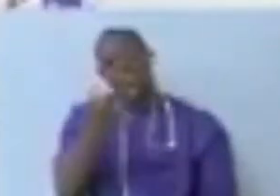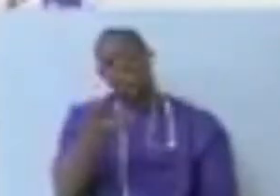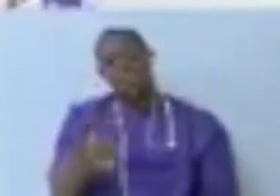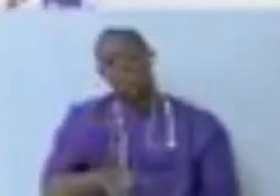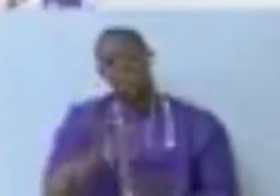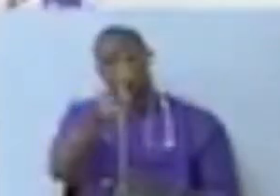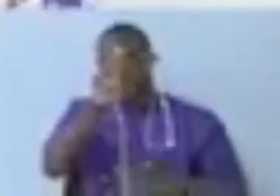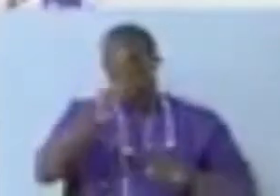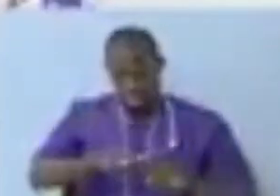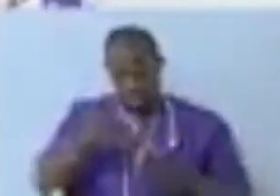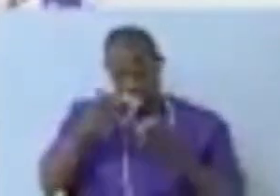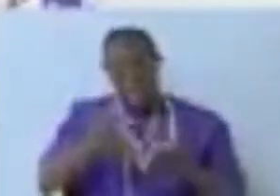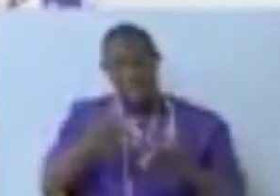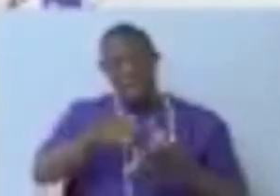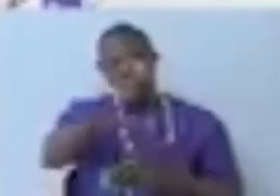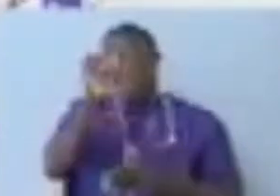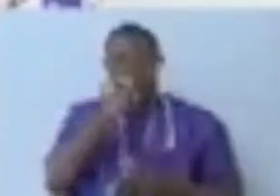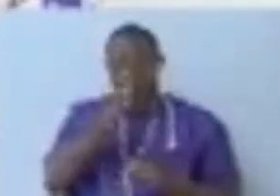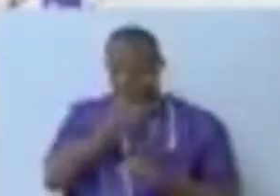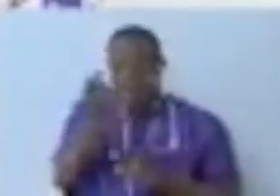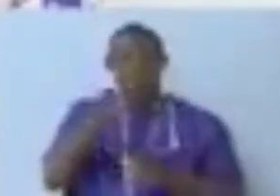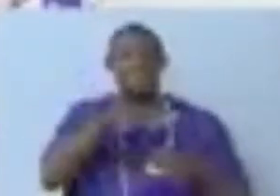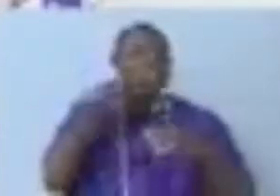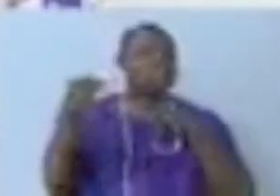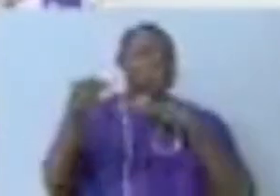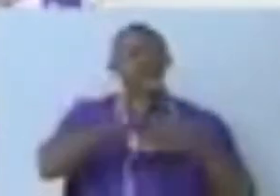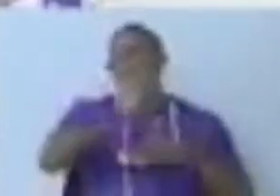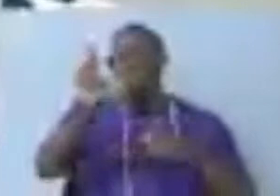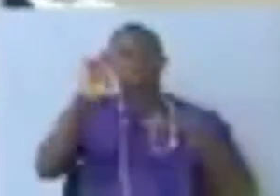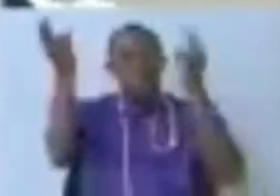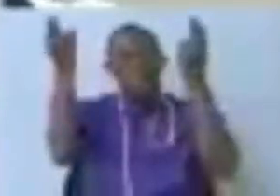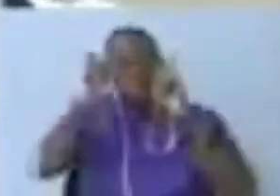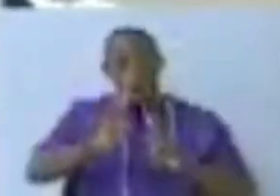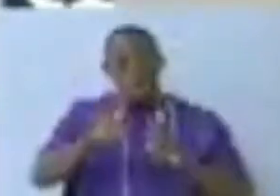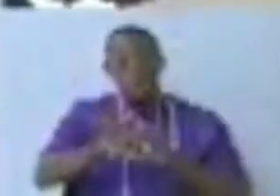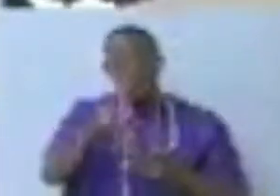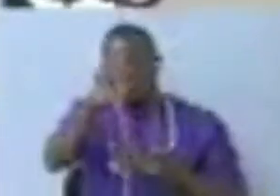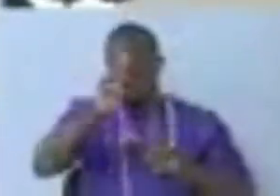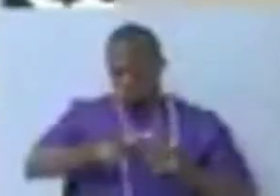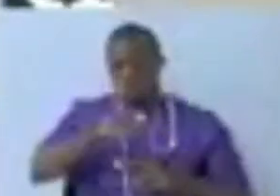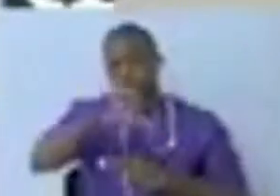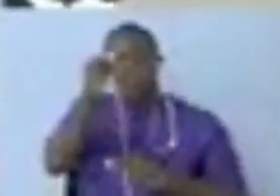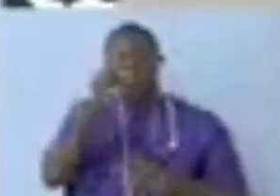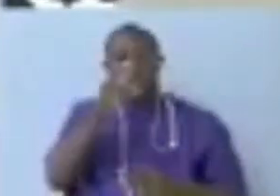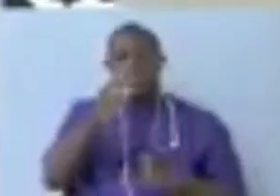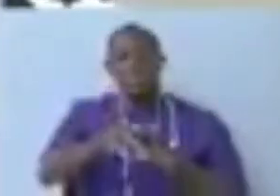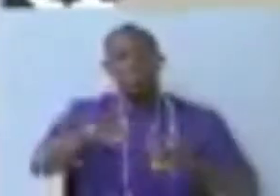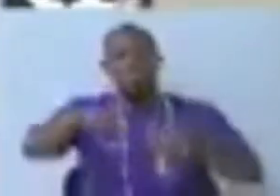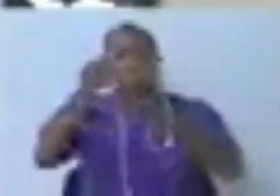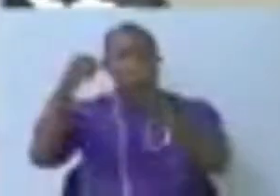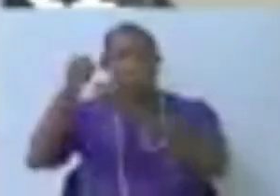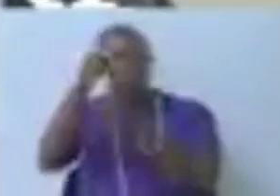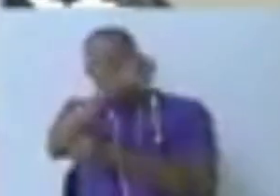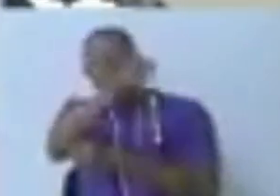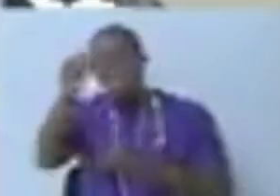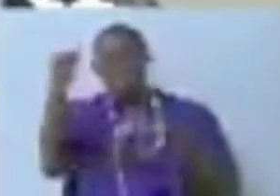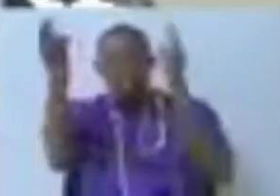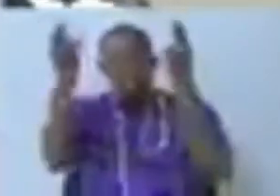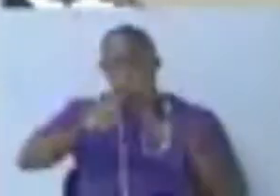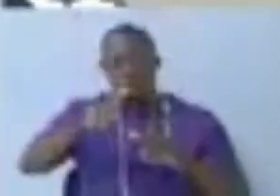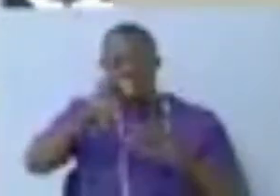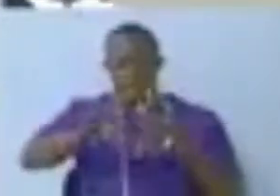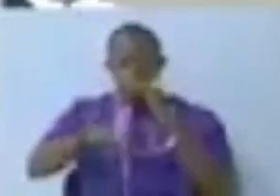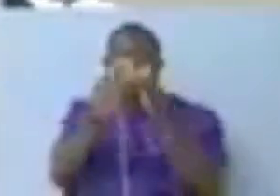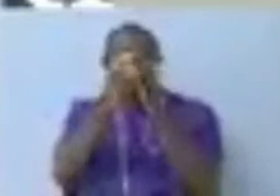You sat here and condemned these executions. You sat here and said they violated every law in the book. And on